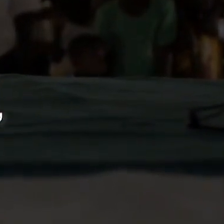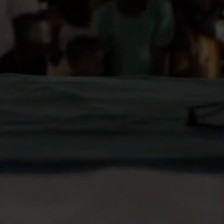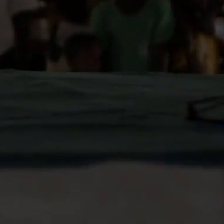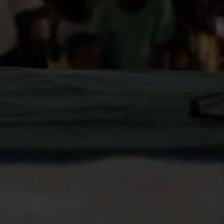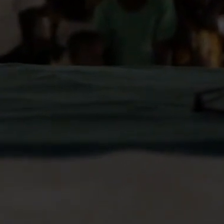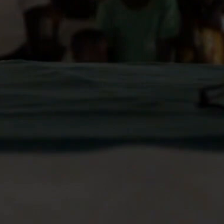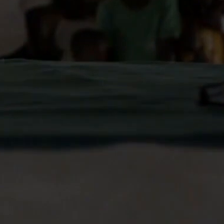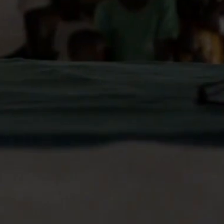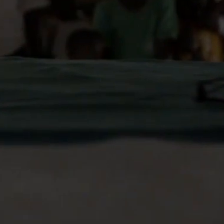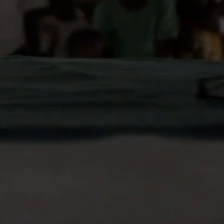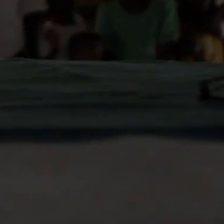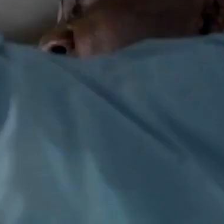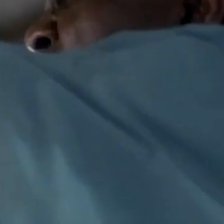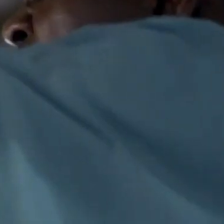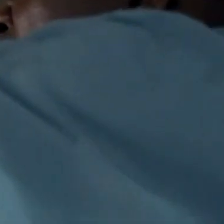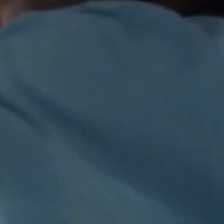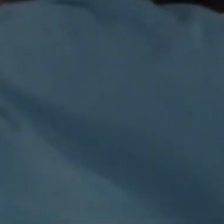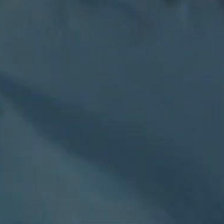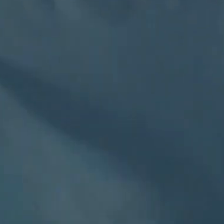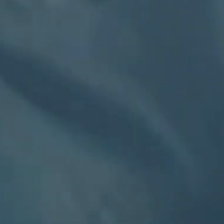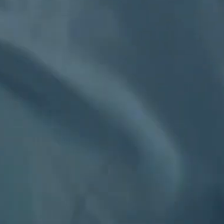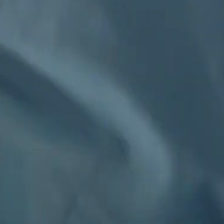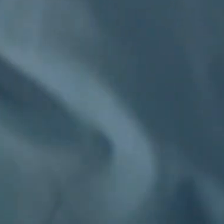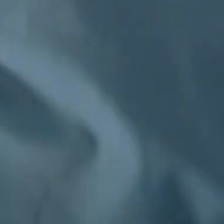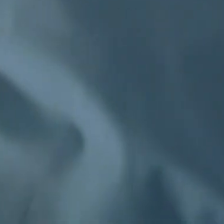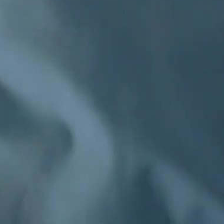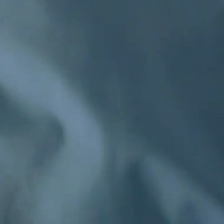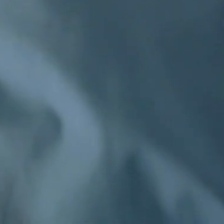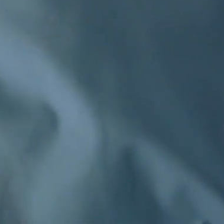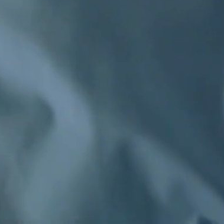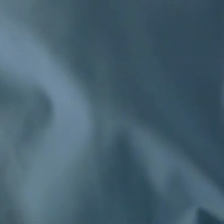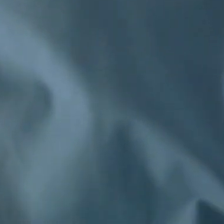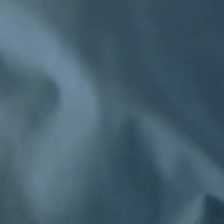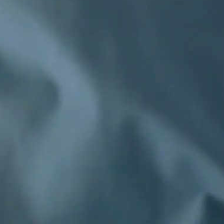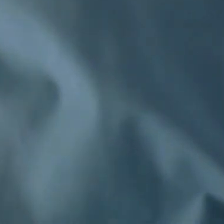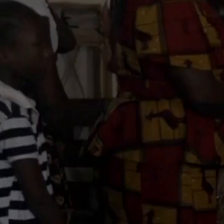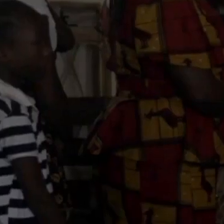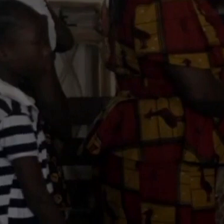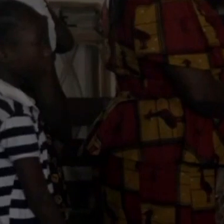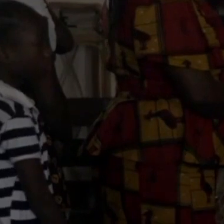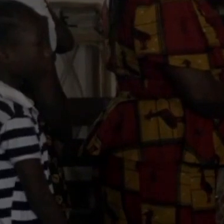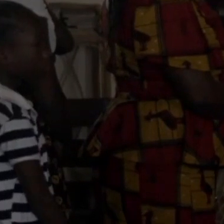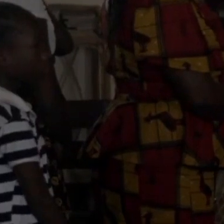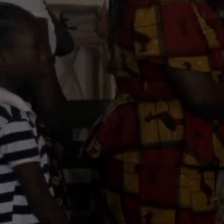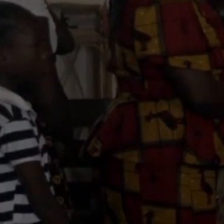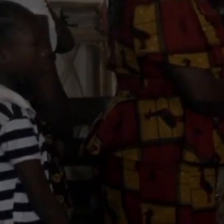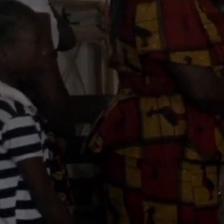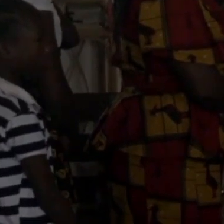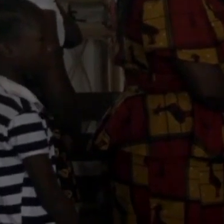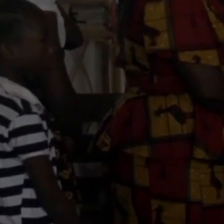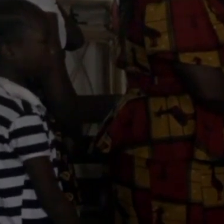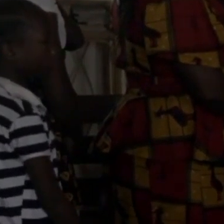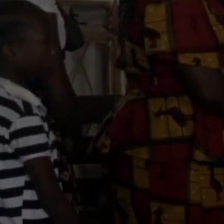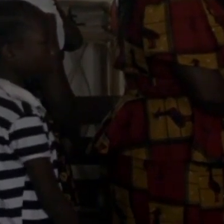that there's a higher power than witchcraft. If they put their faith in Jesus, he's more powerful than any